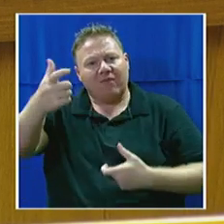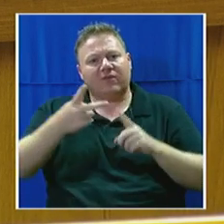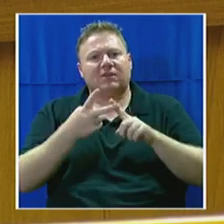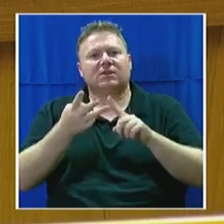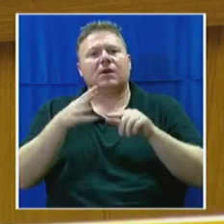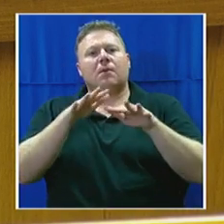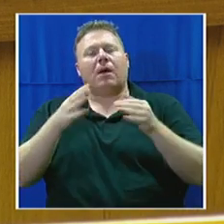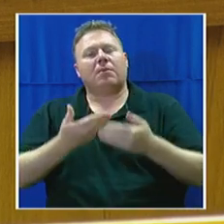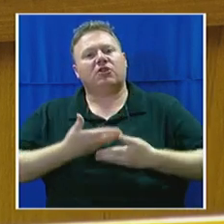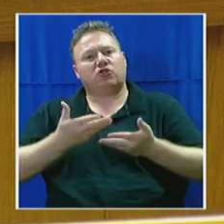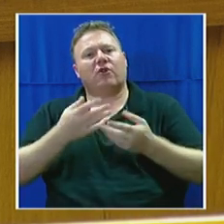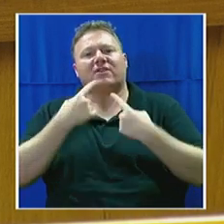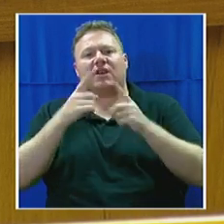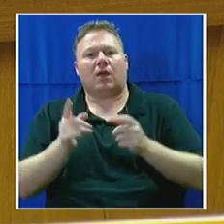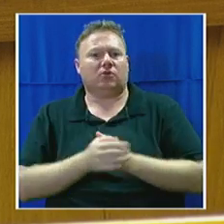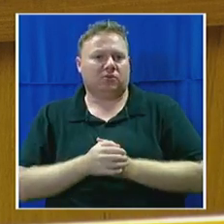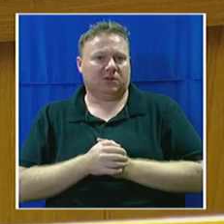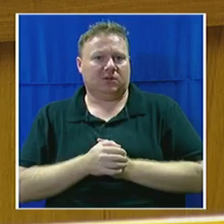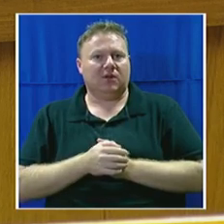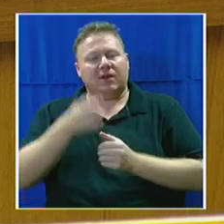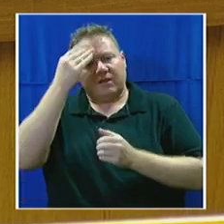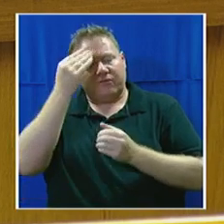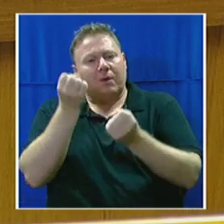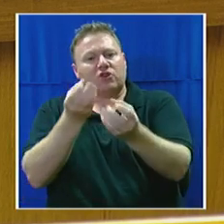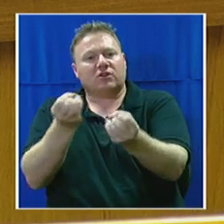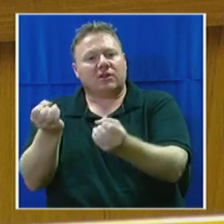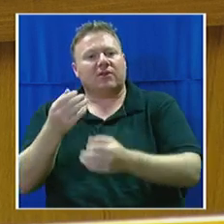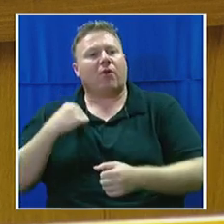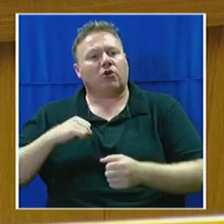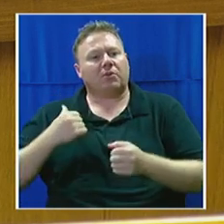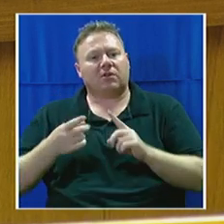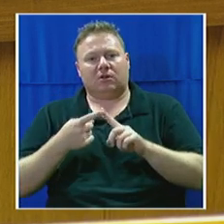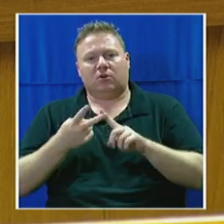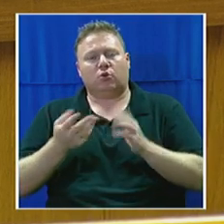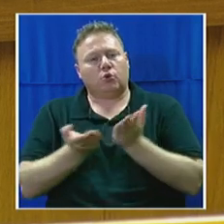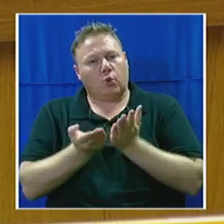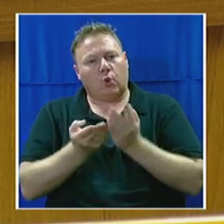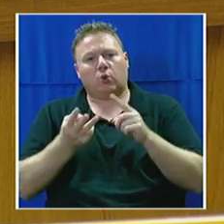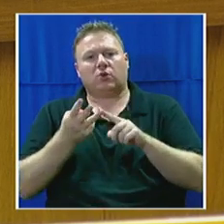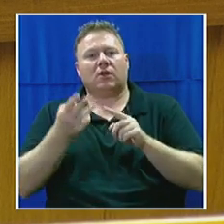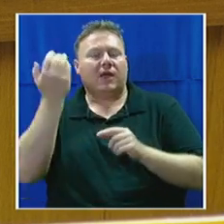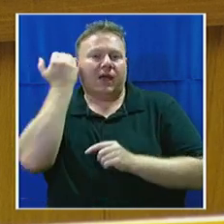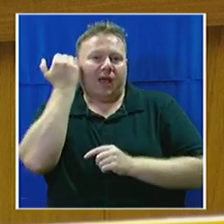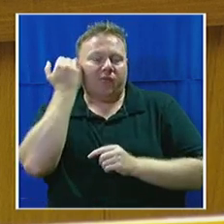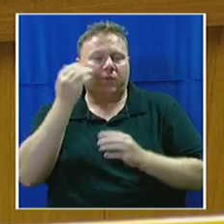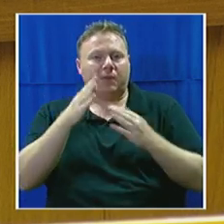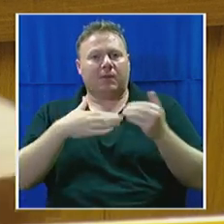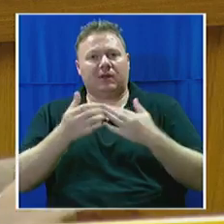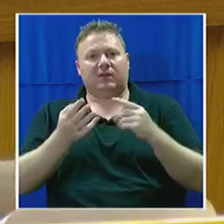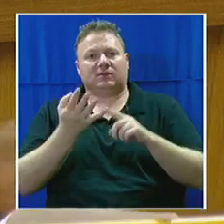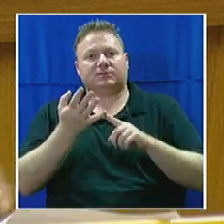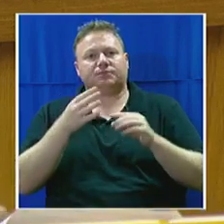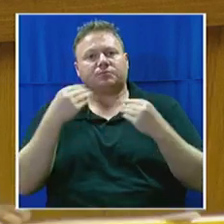announcements? What information is being conveyed at our hospitals, schools, government buildings, business, and